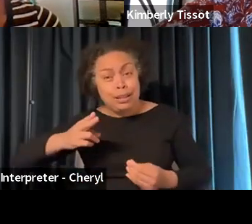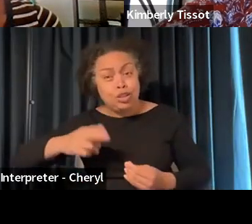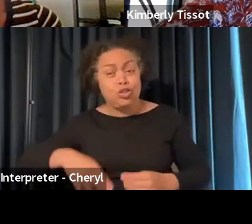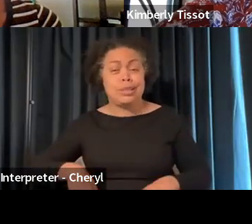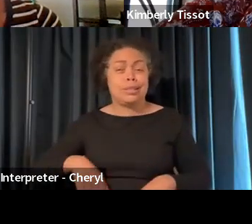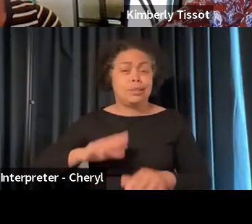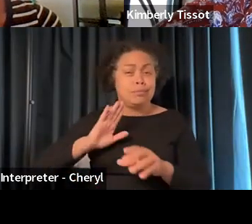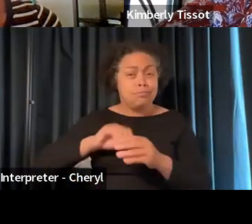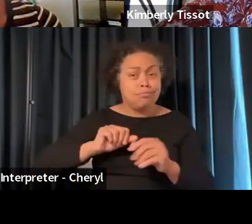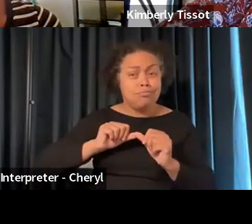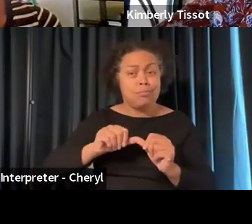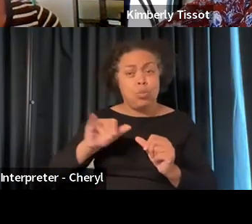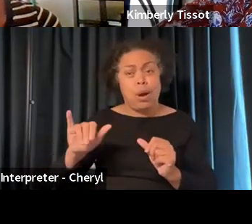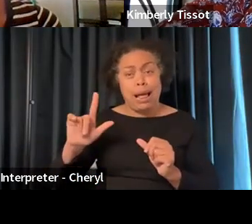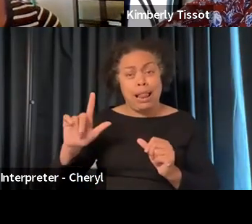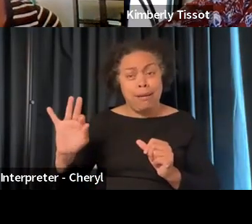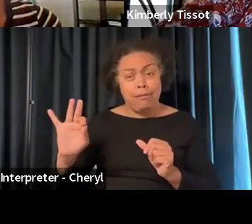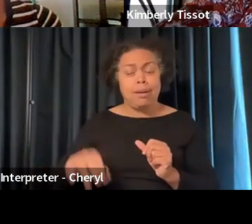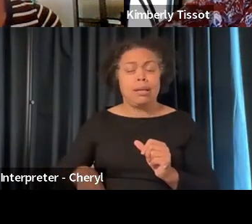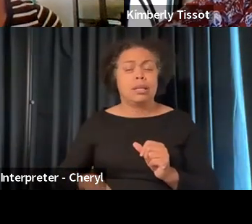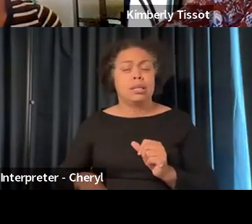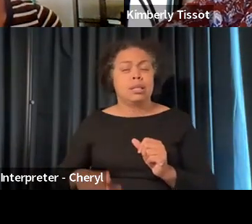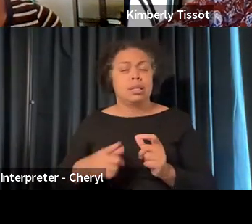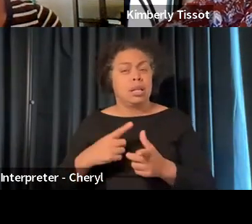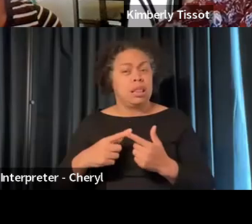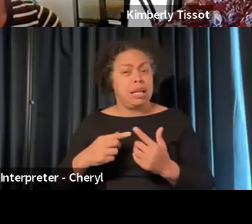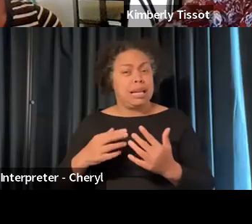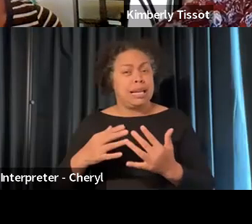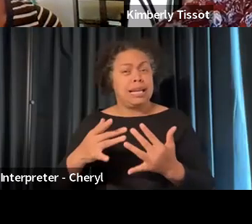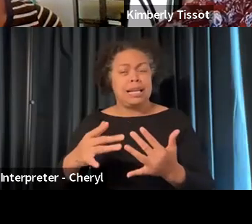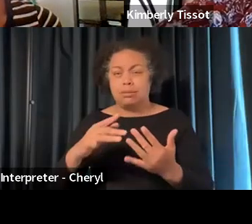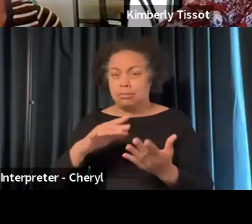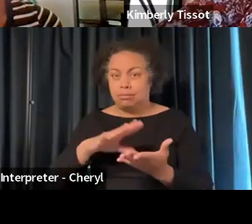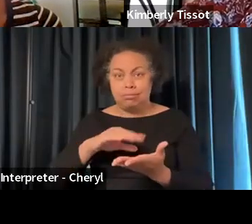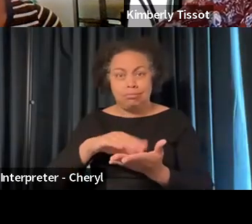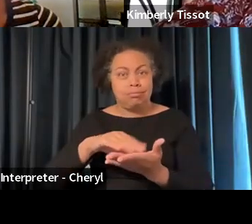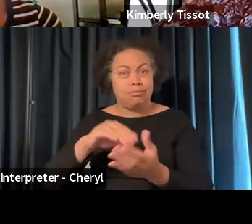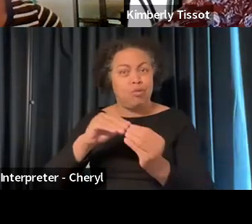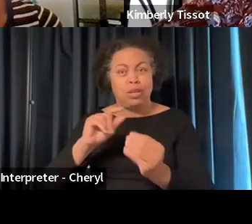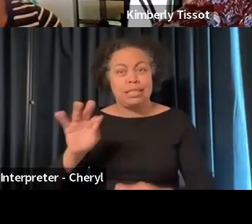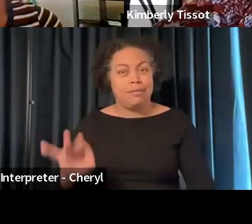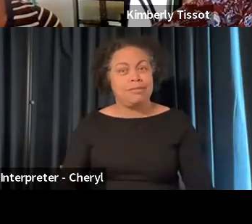and then further on more stuff.